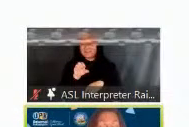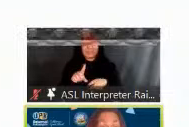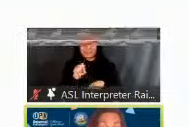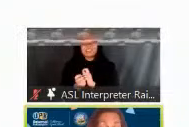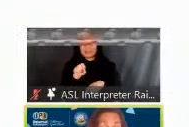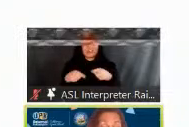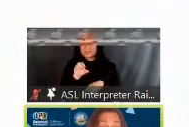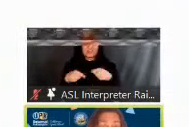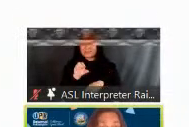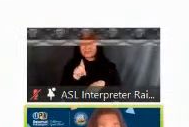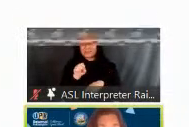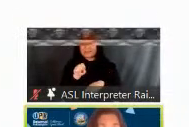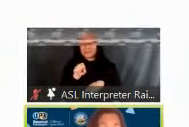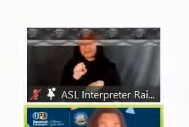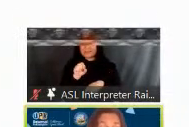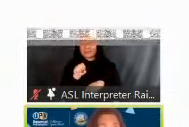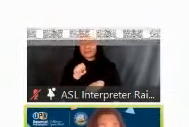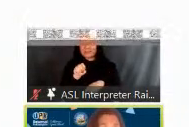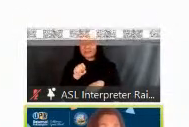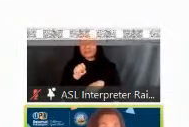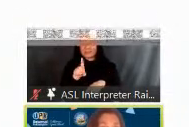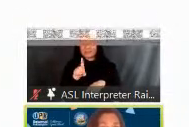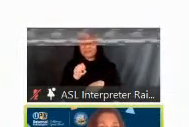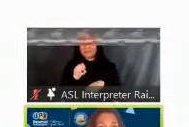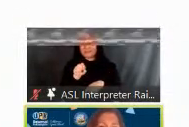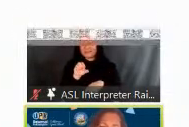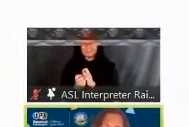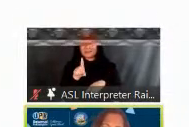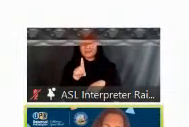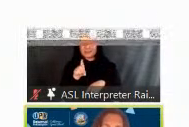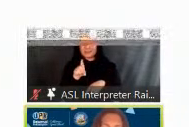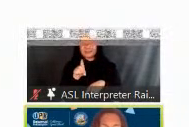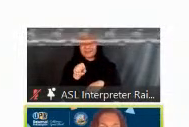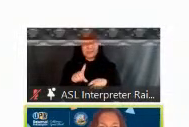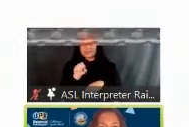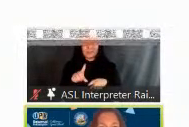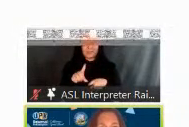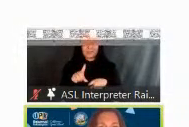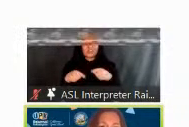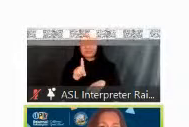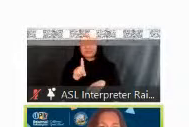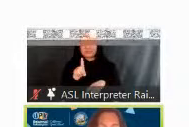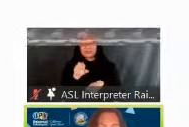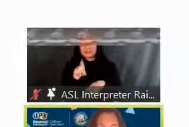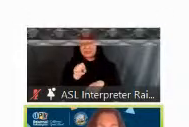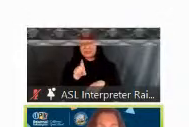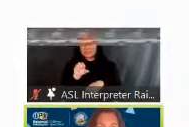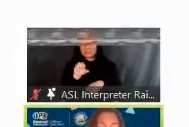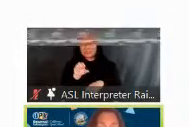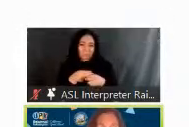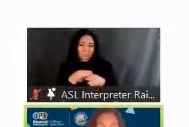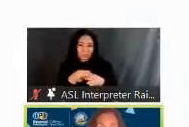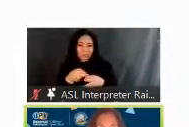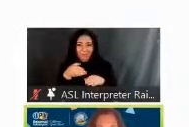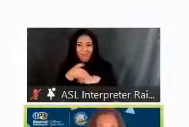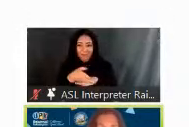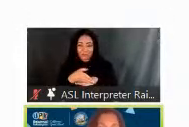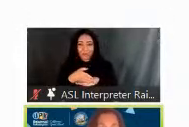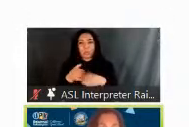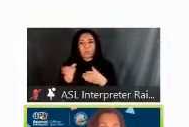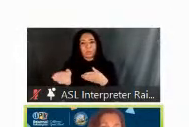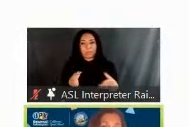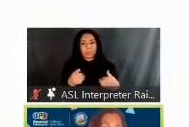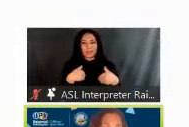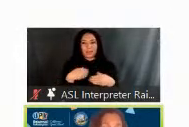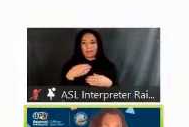In March of 2024, a year from now, or shortly thereafter, we'll plan to have a presentation on the final report of